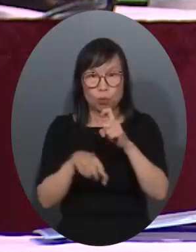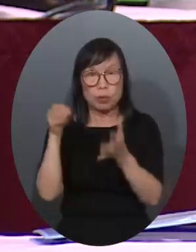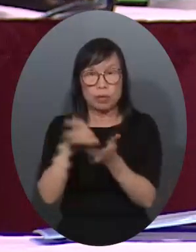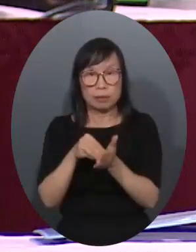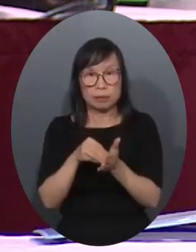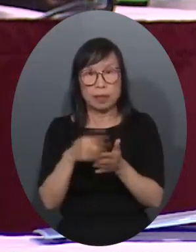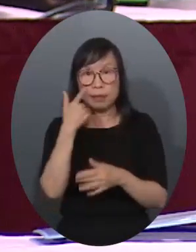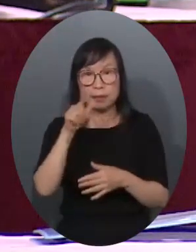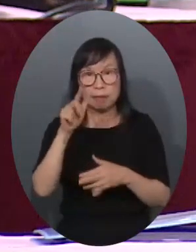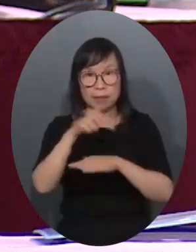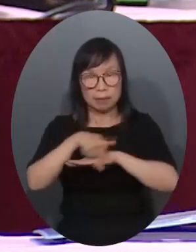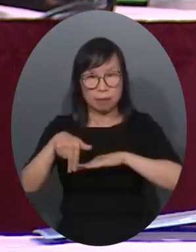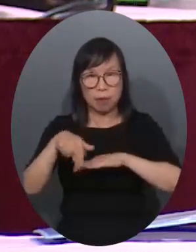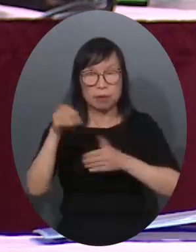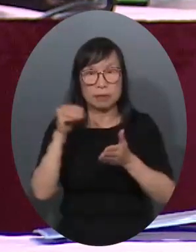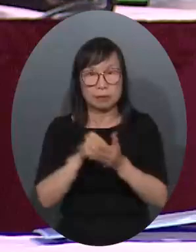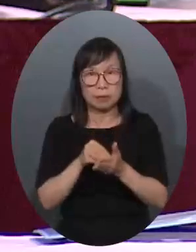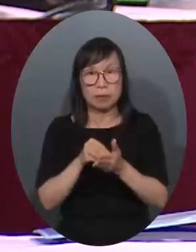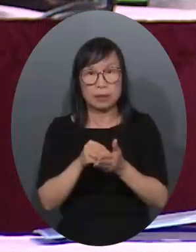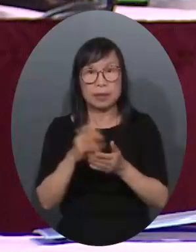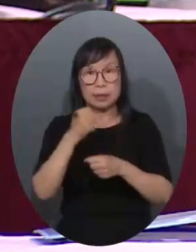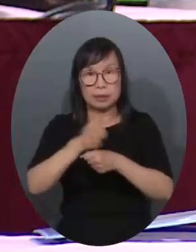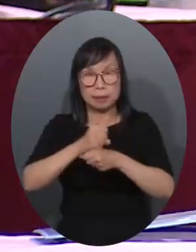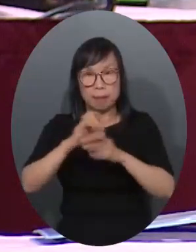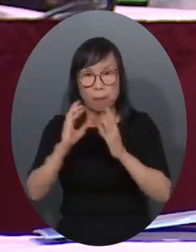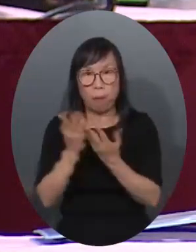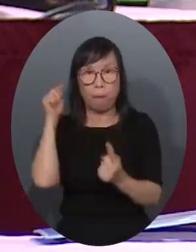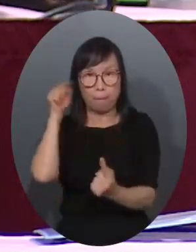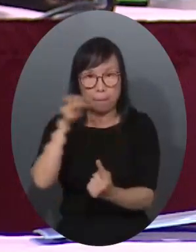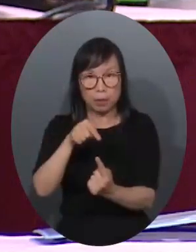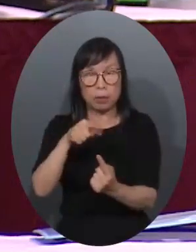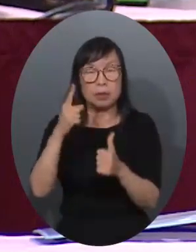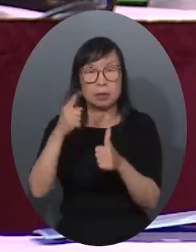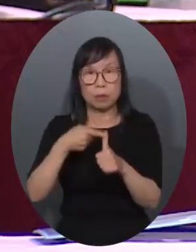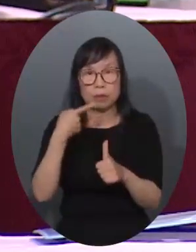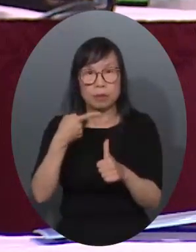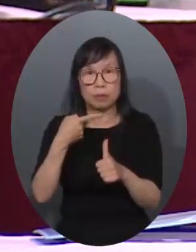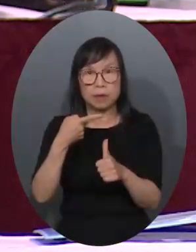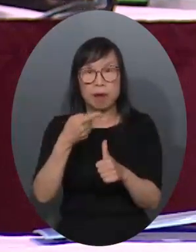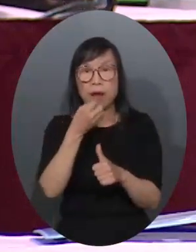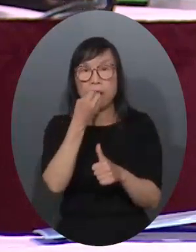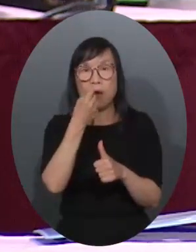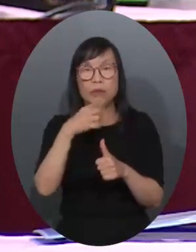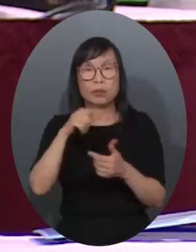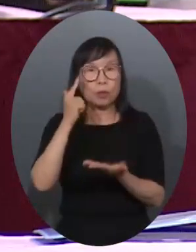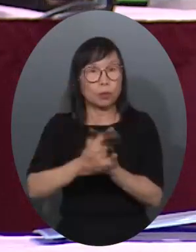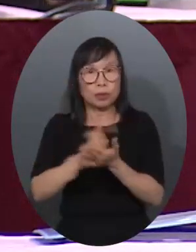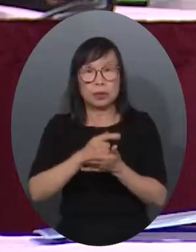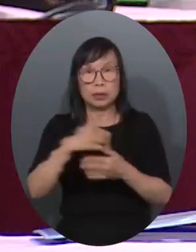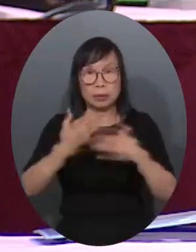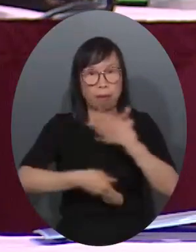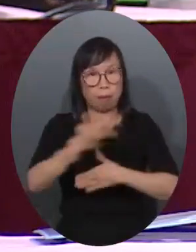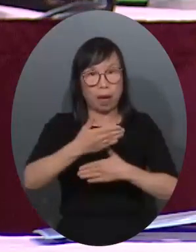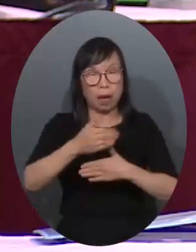set business targets, firstly, to attain the full potential of our Hong Kong core business. Secondly, to maintain a